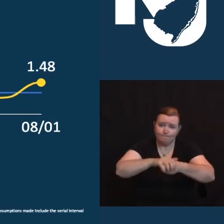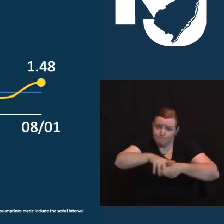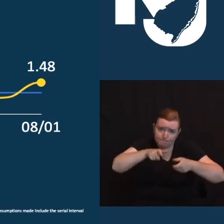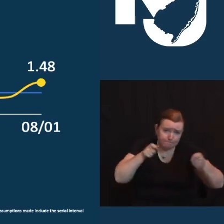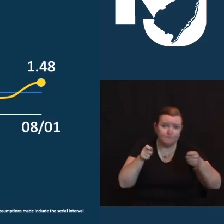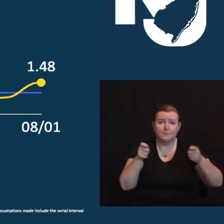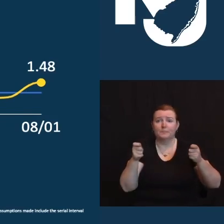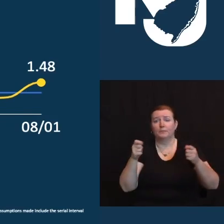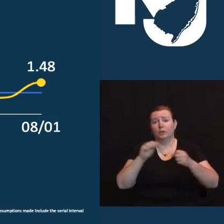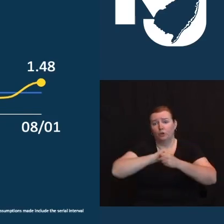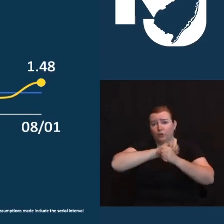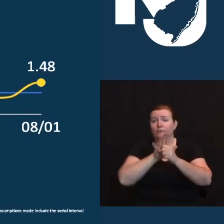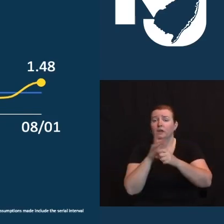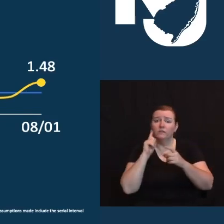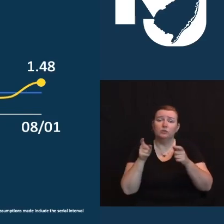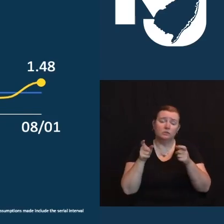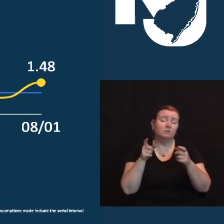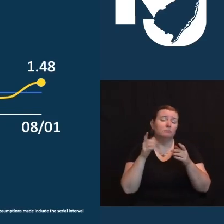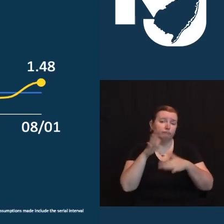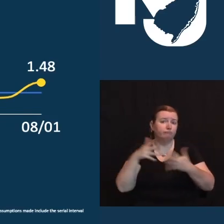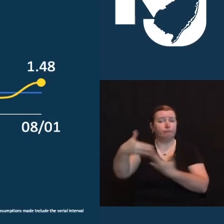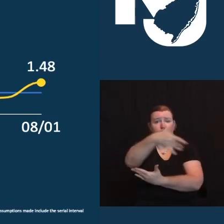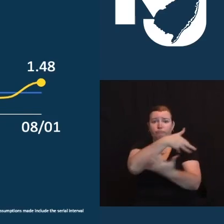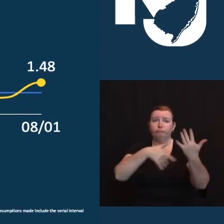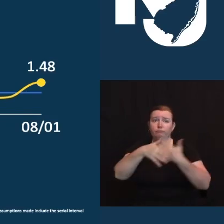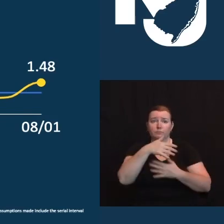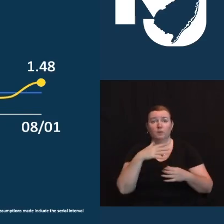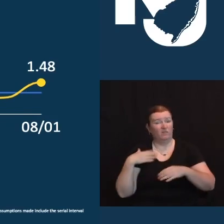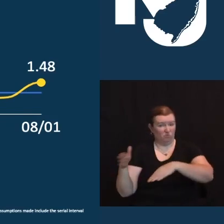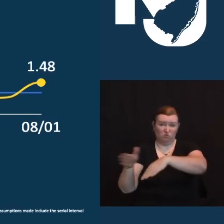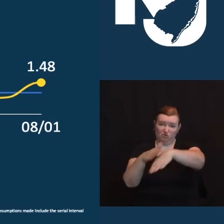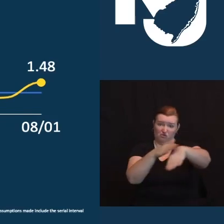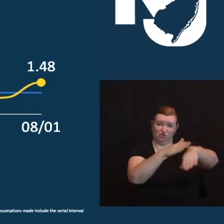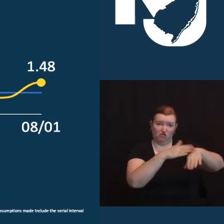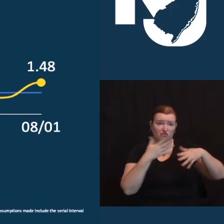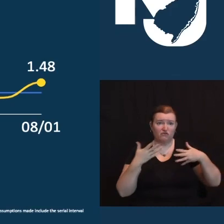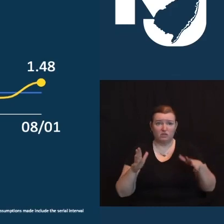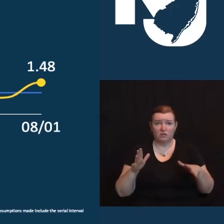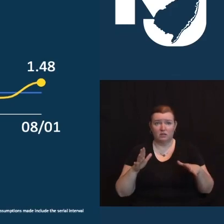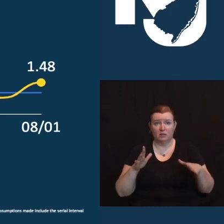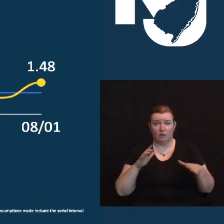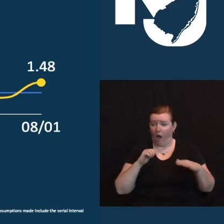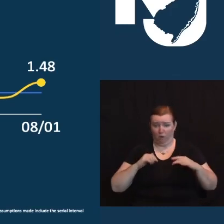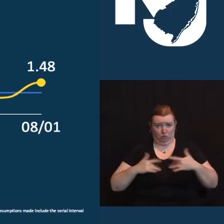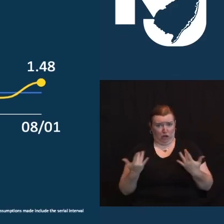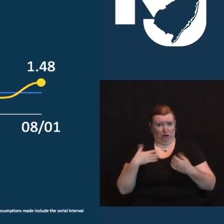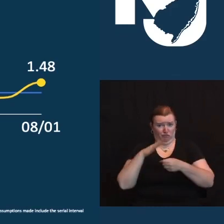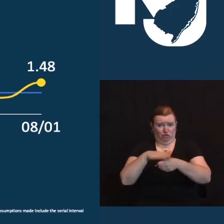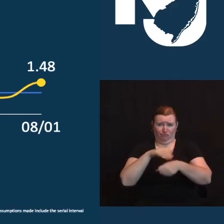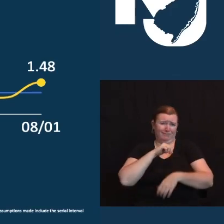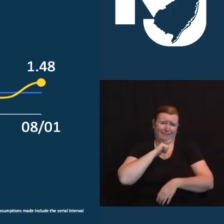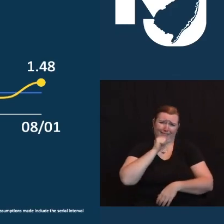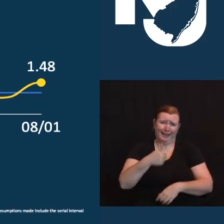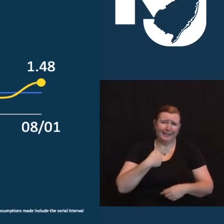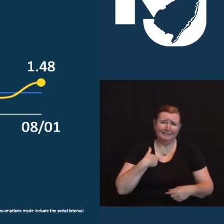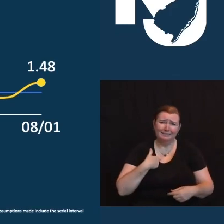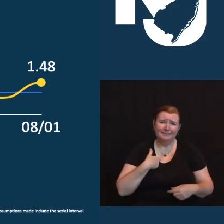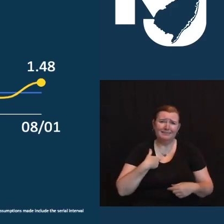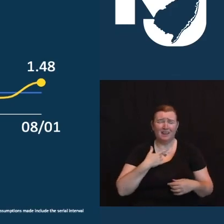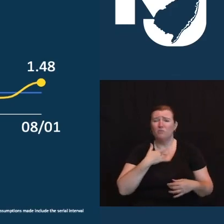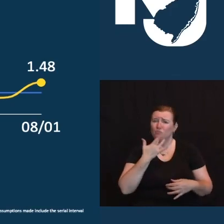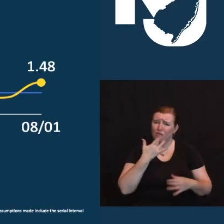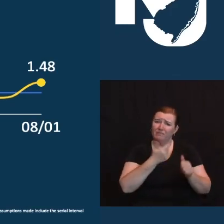am exercising this option, not with joy, but out of necessity, which I had hoped not to have to take in